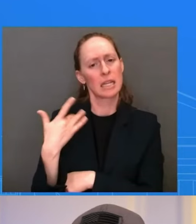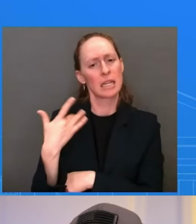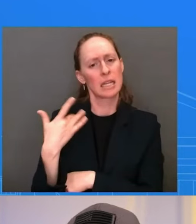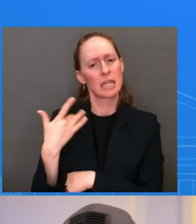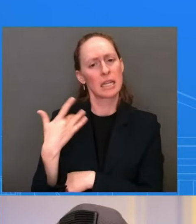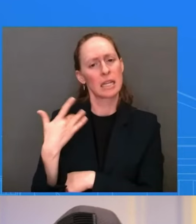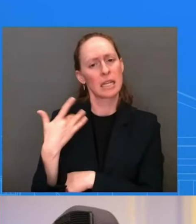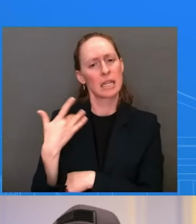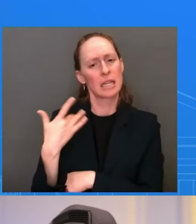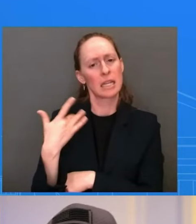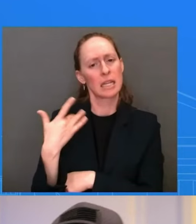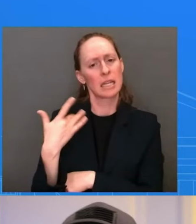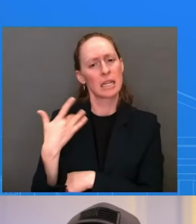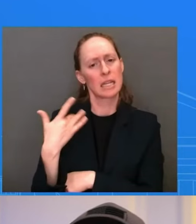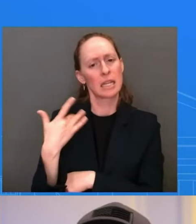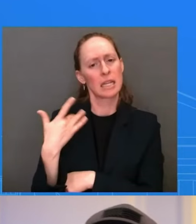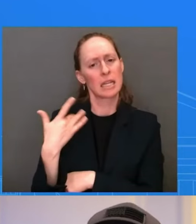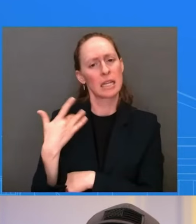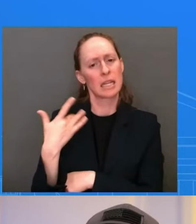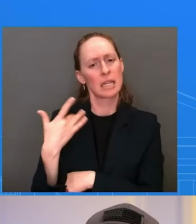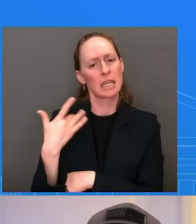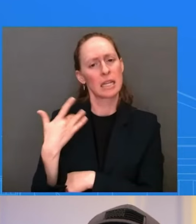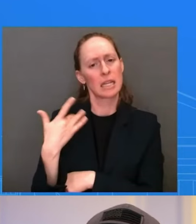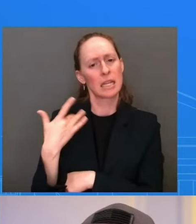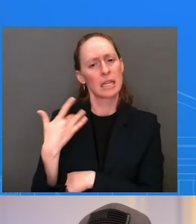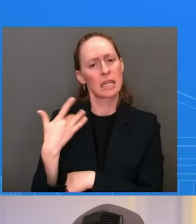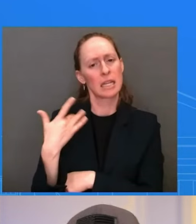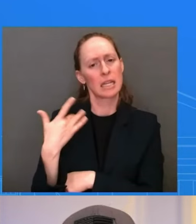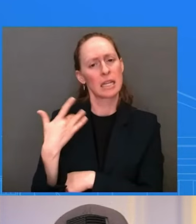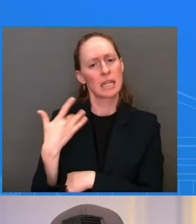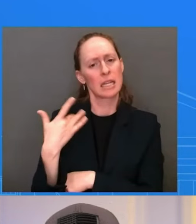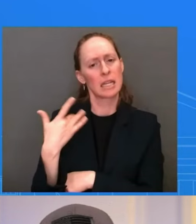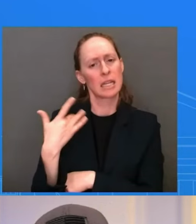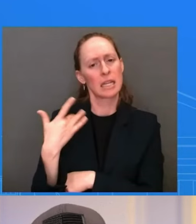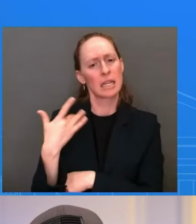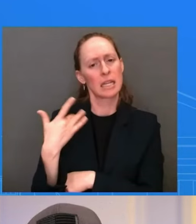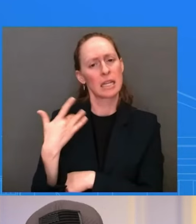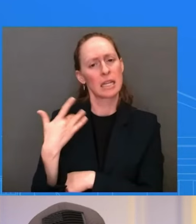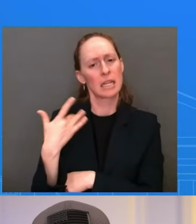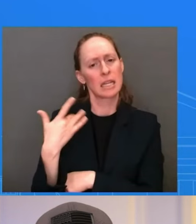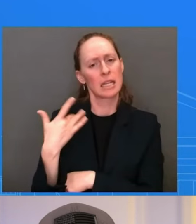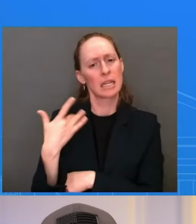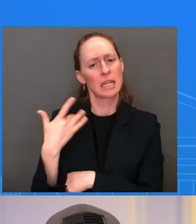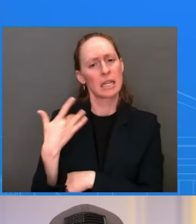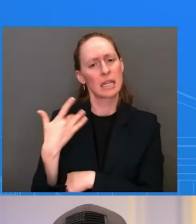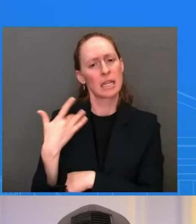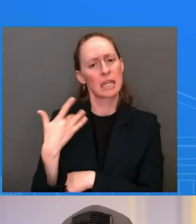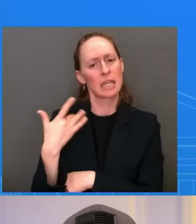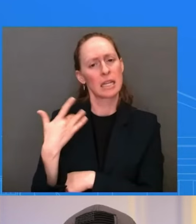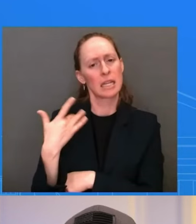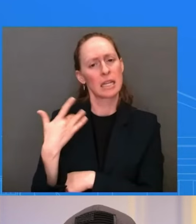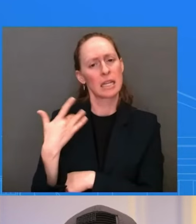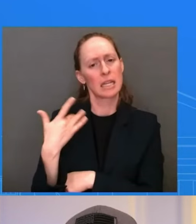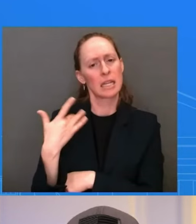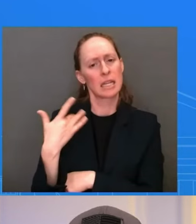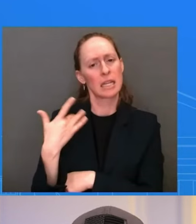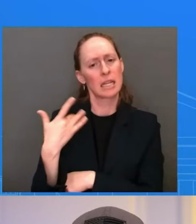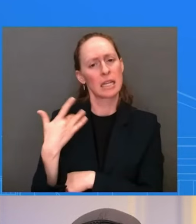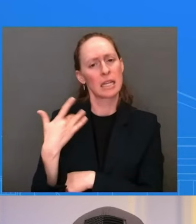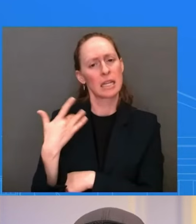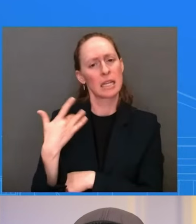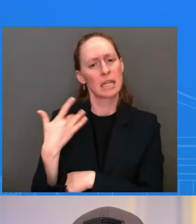out. They were thinking, oh, well, maybe we'll pull Kamala out of the hat. Her ratings are lower than Joe's are. So who they have nobody. That's